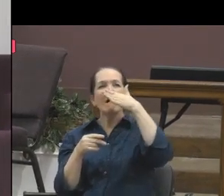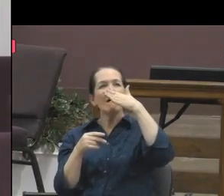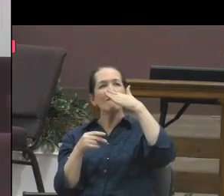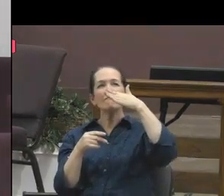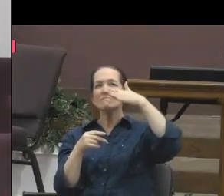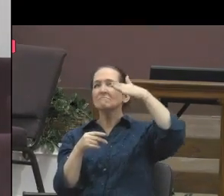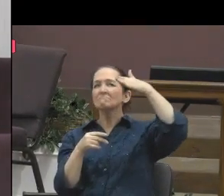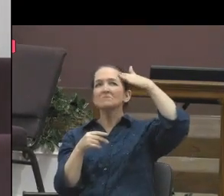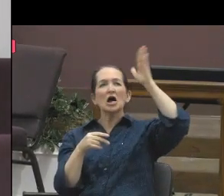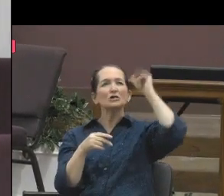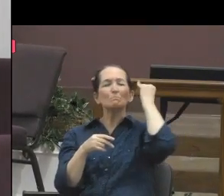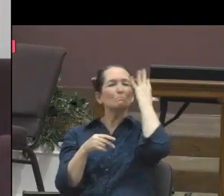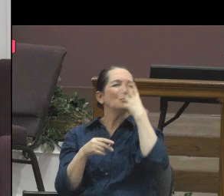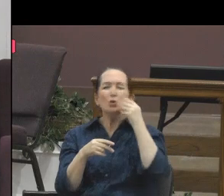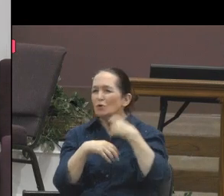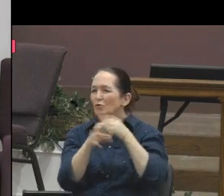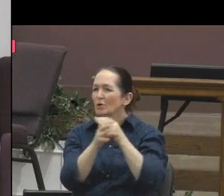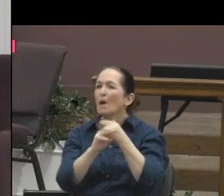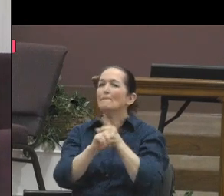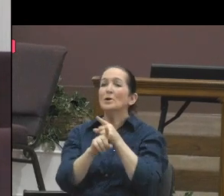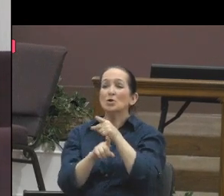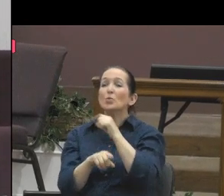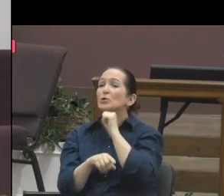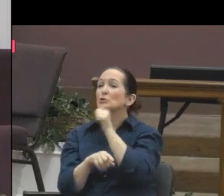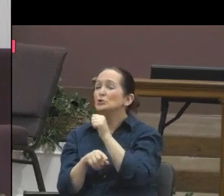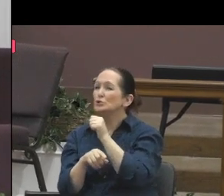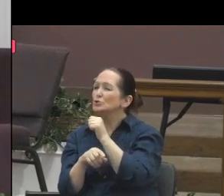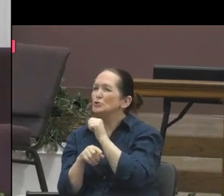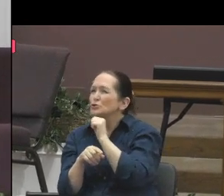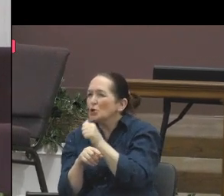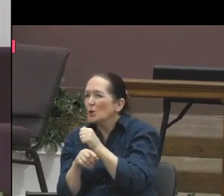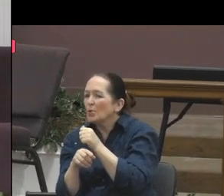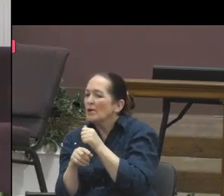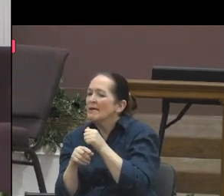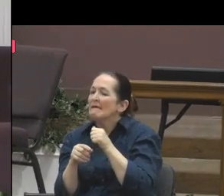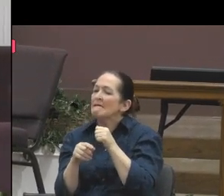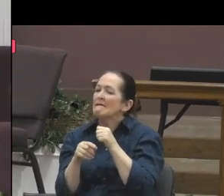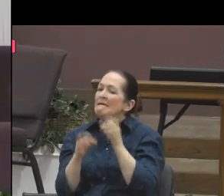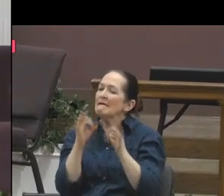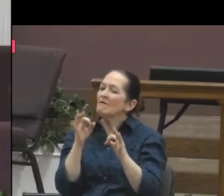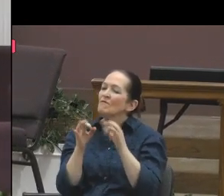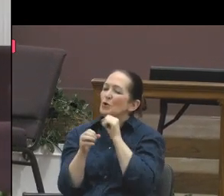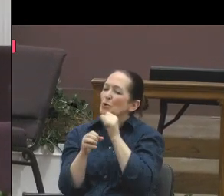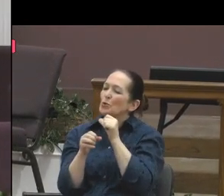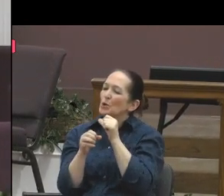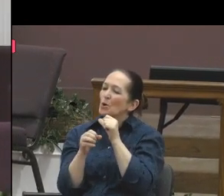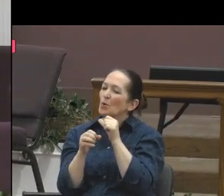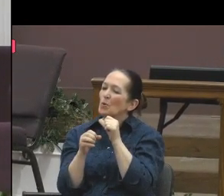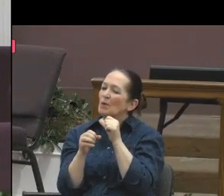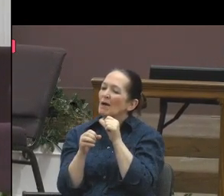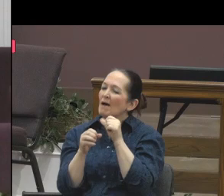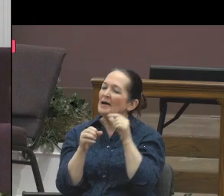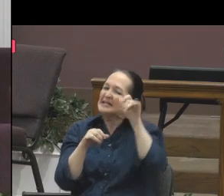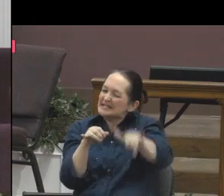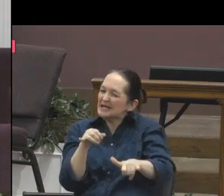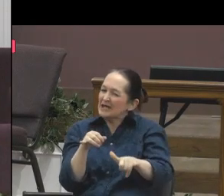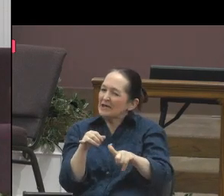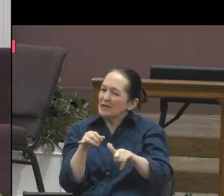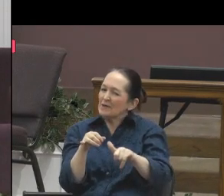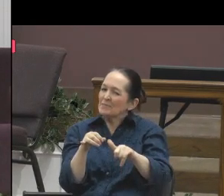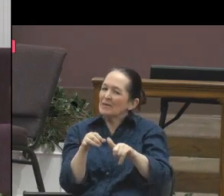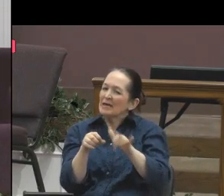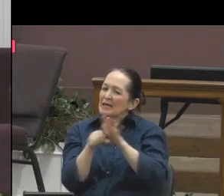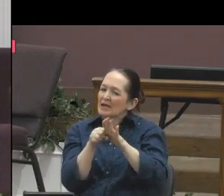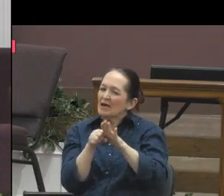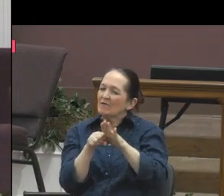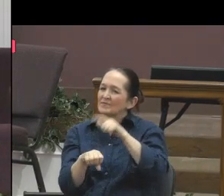creation. But you really don't, unless you spend a little bit of lengthy time there, you really don't get the full impact of the